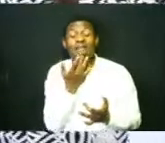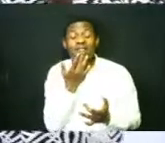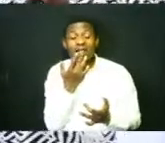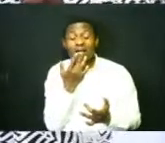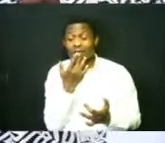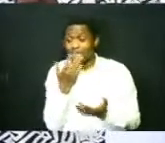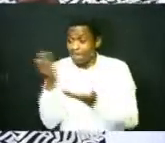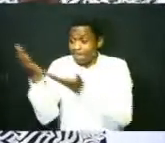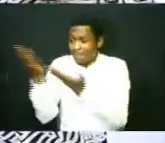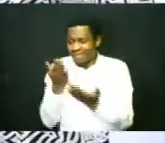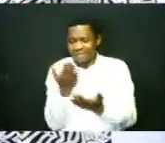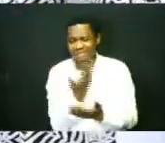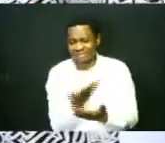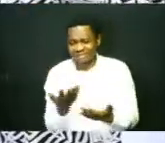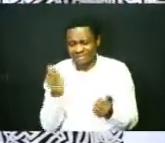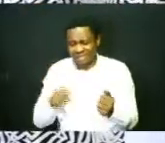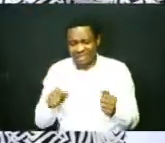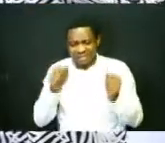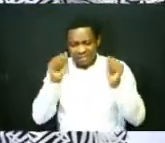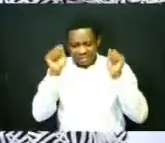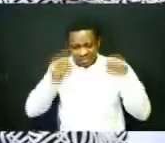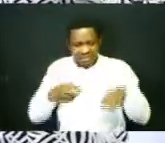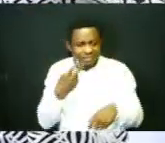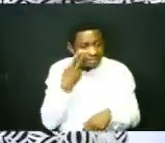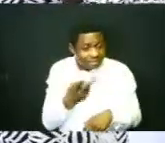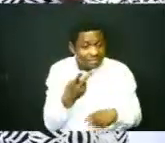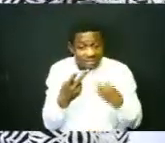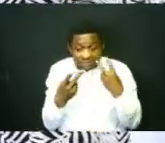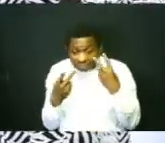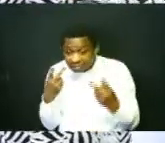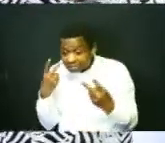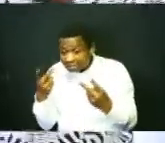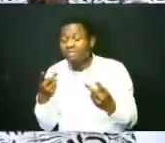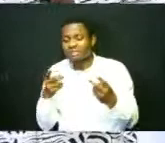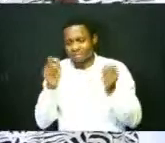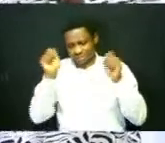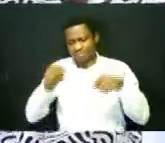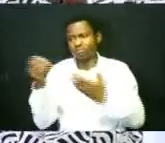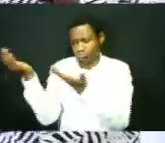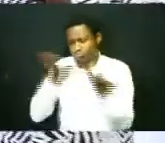are tangible. Adofunum adumo wi e de ade a otumi hunu na wo